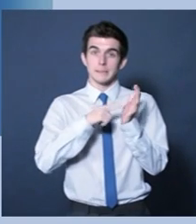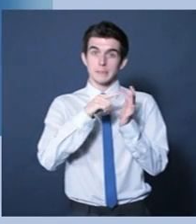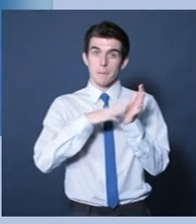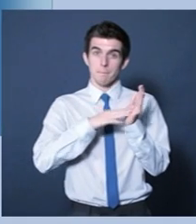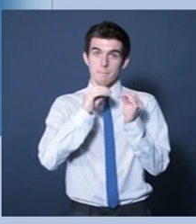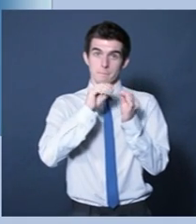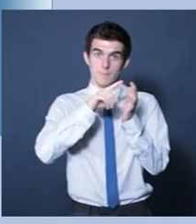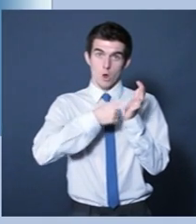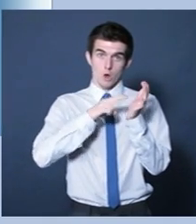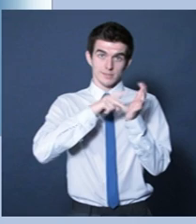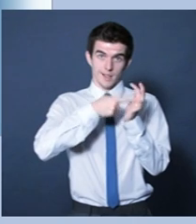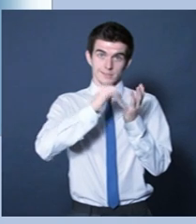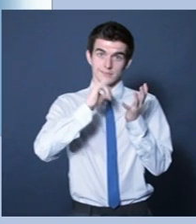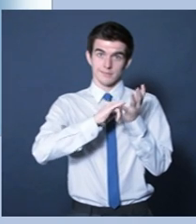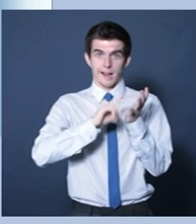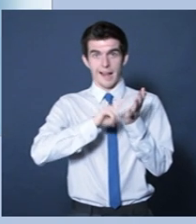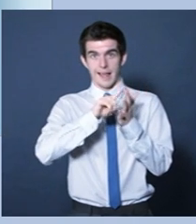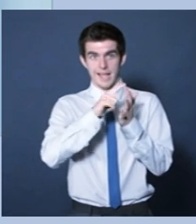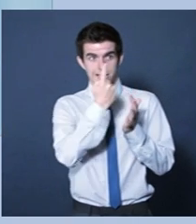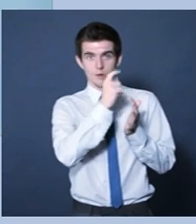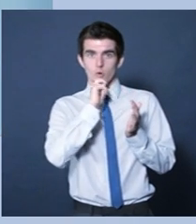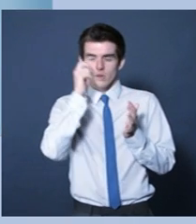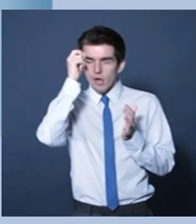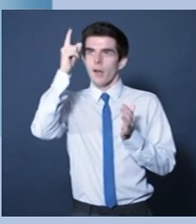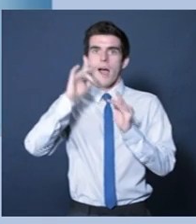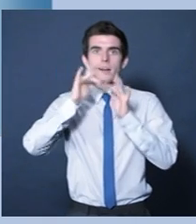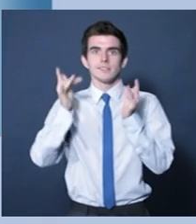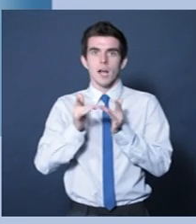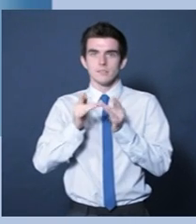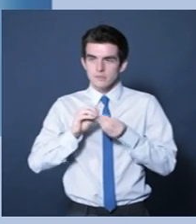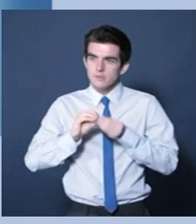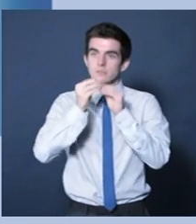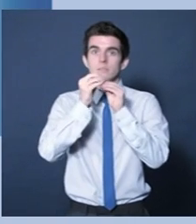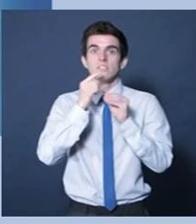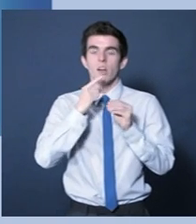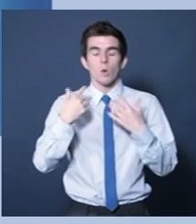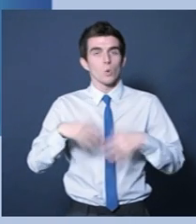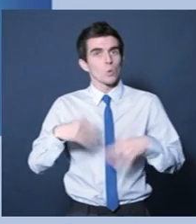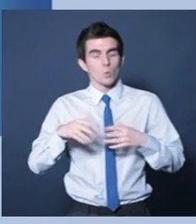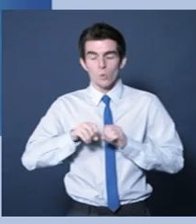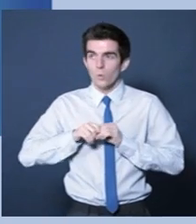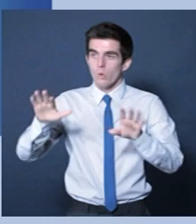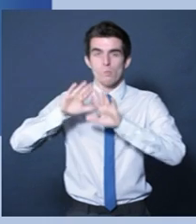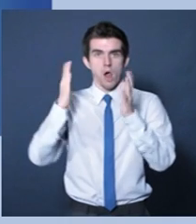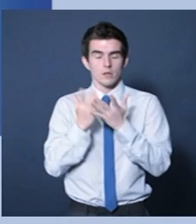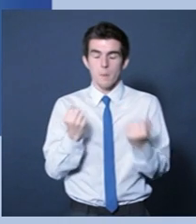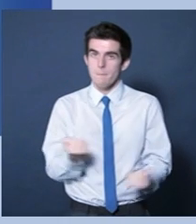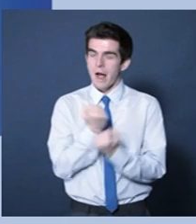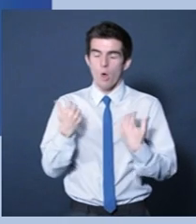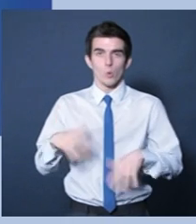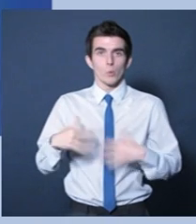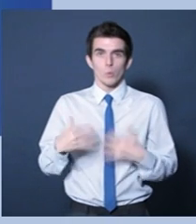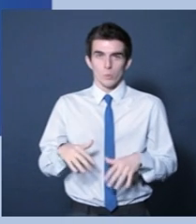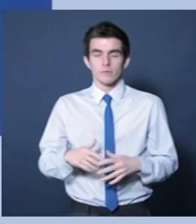is the inventor of World Wide Web, he once said that the power of the web is in its universality. And I would argue if the website is